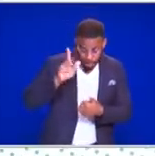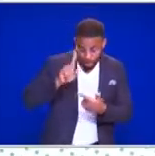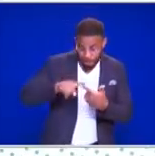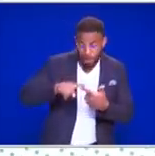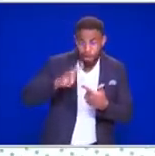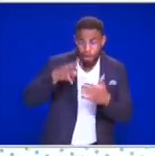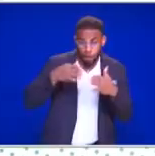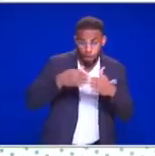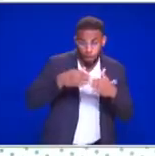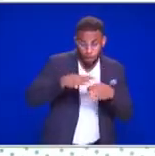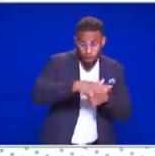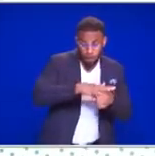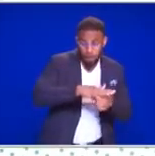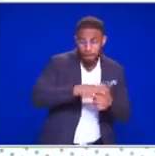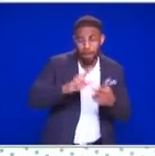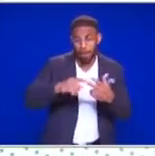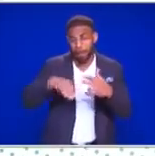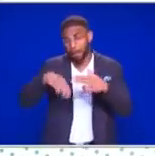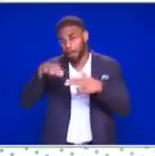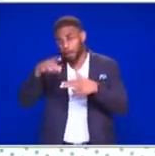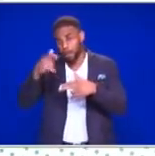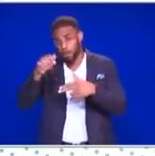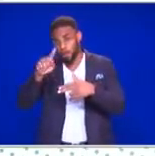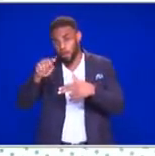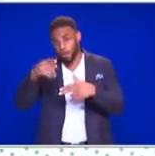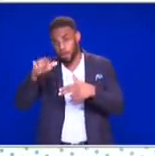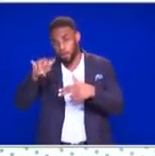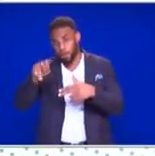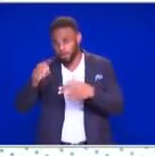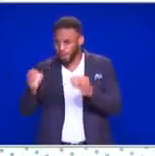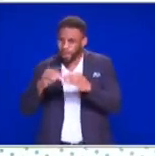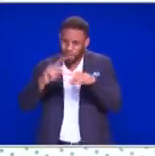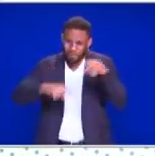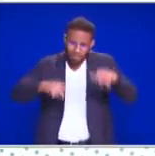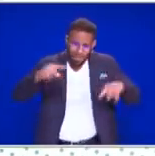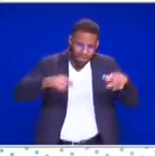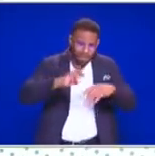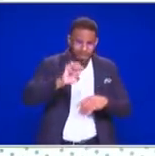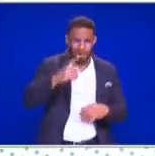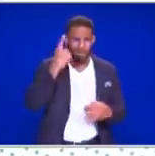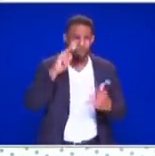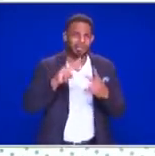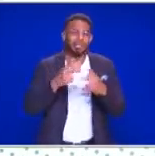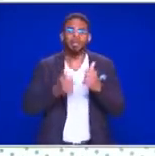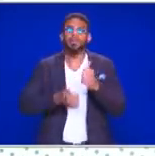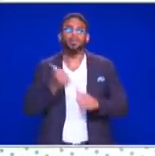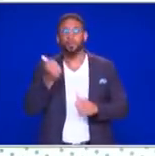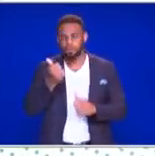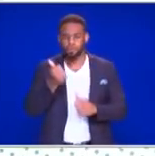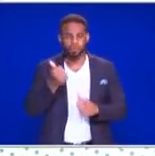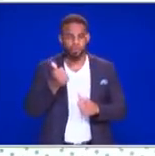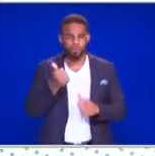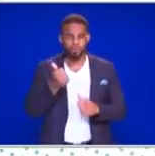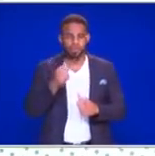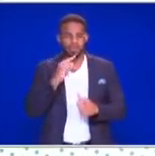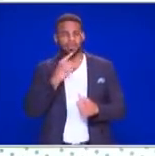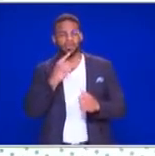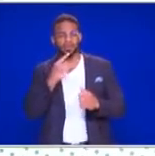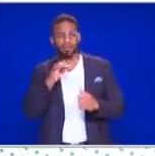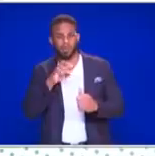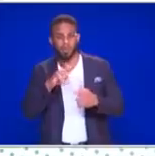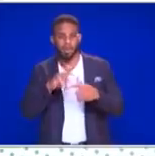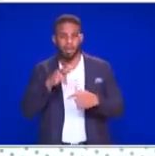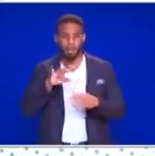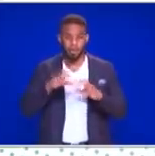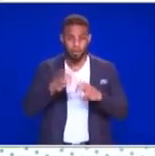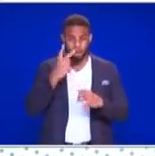the Four Corners region, and the Upper Great Plains. There's more variation in the map for the second most prevalent racial or ethnic group. Here